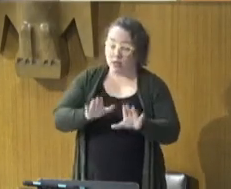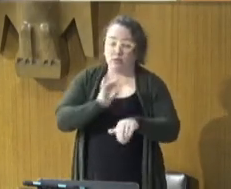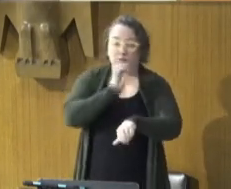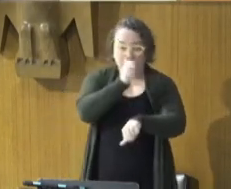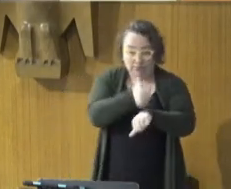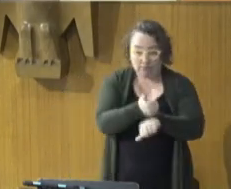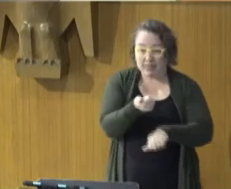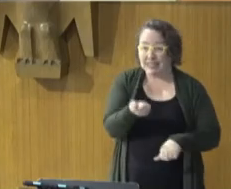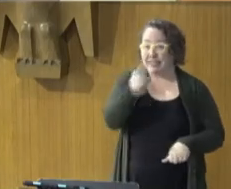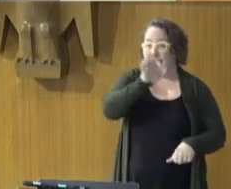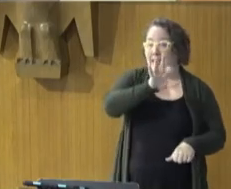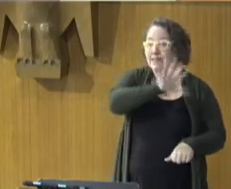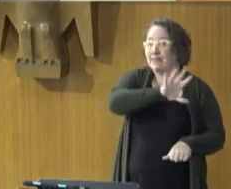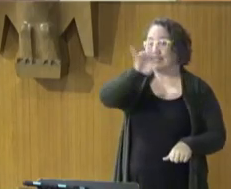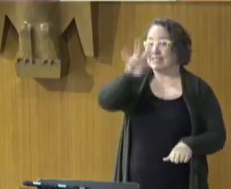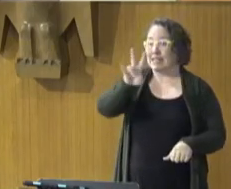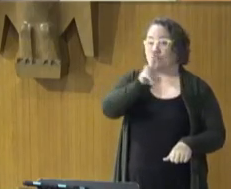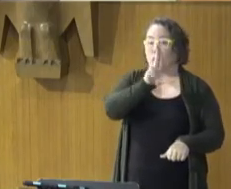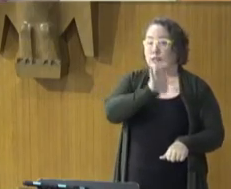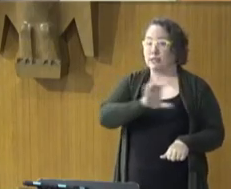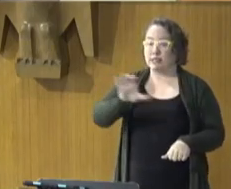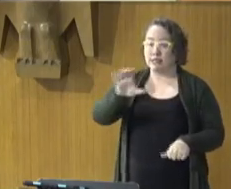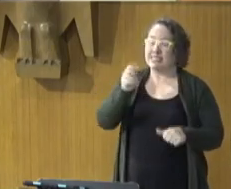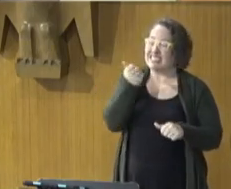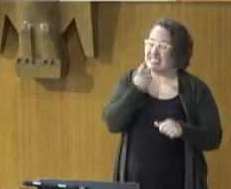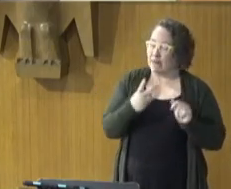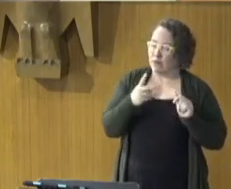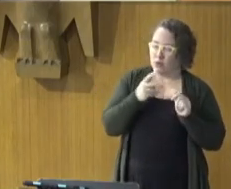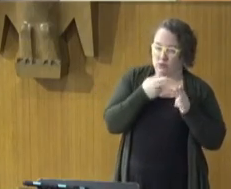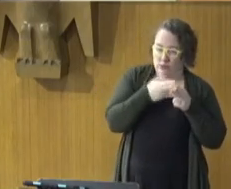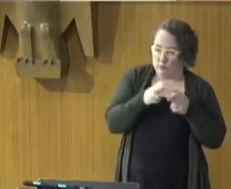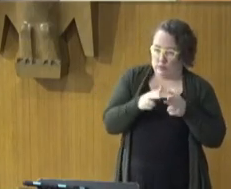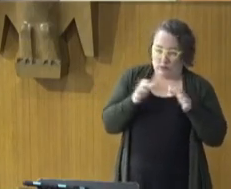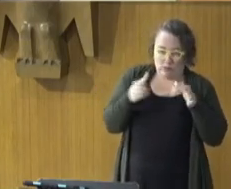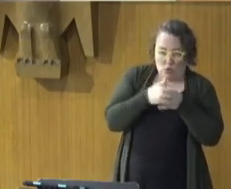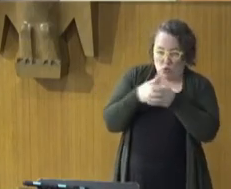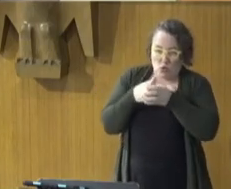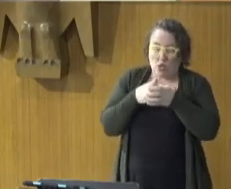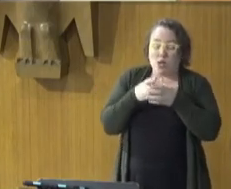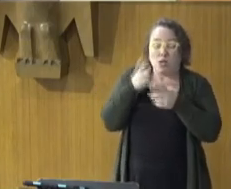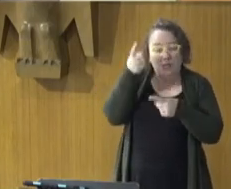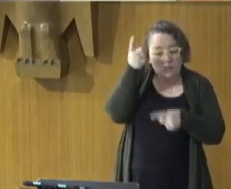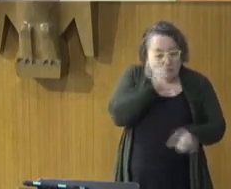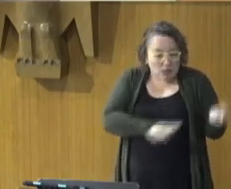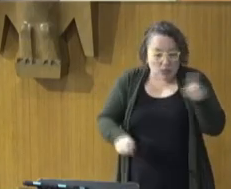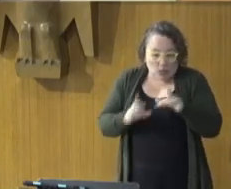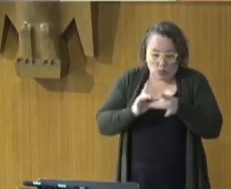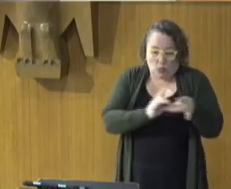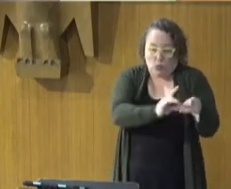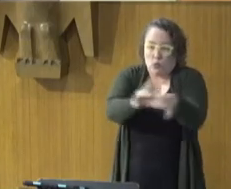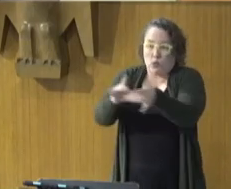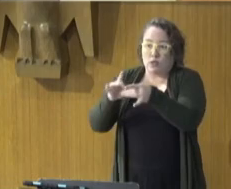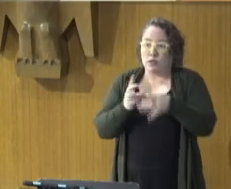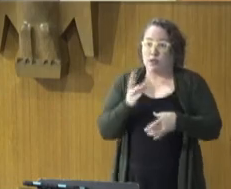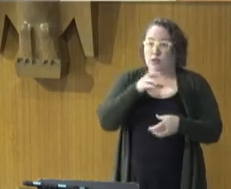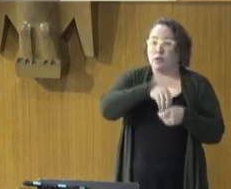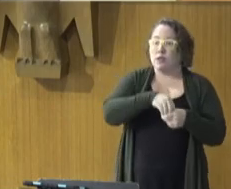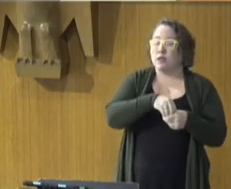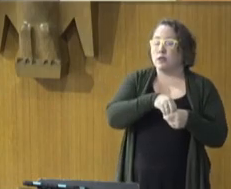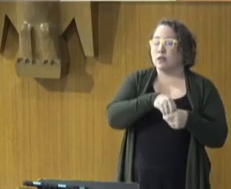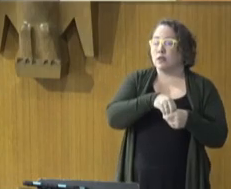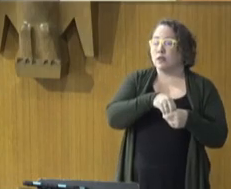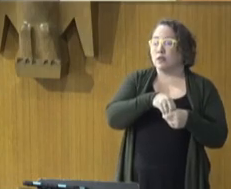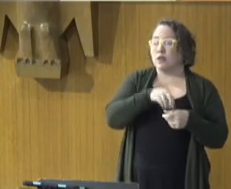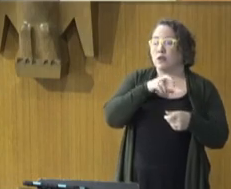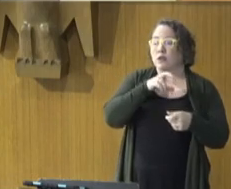1957 when several smaller denominations joined together in a sign of unity, including the Evangelical and